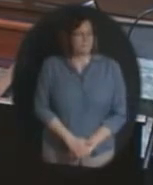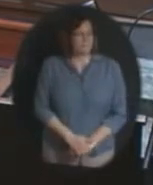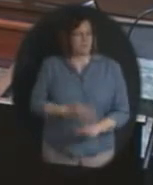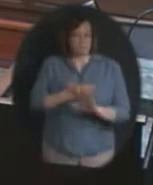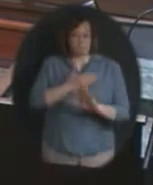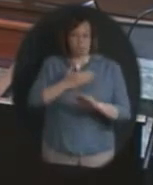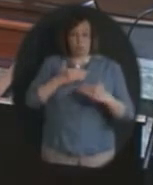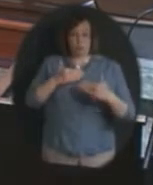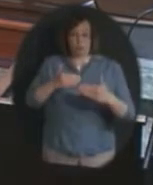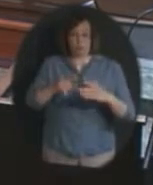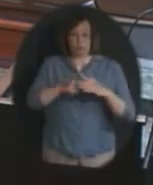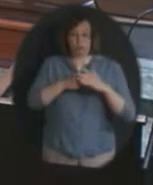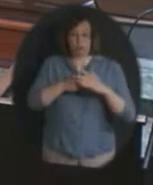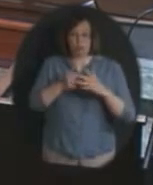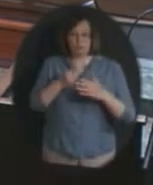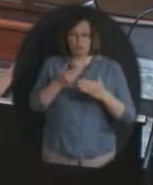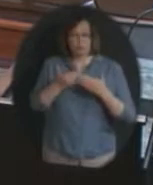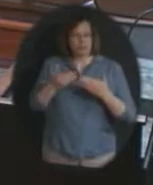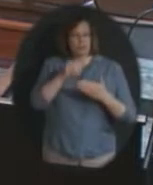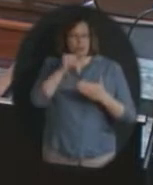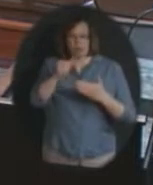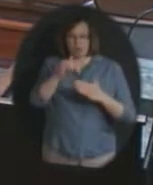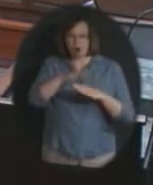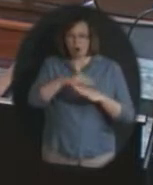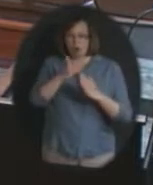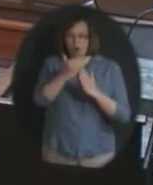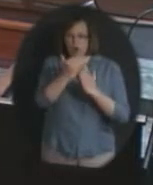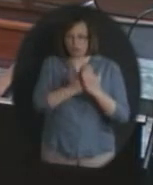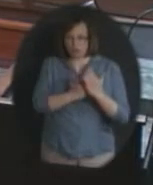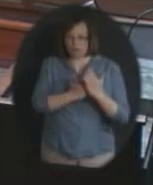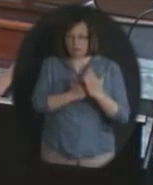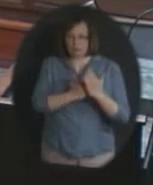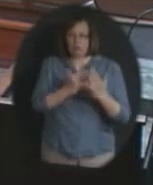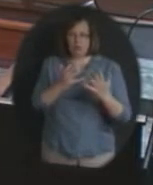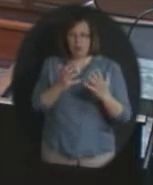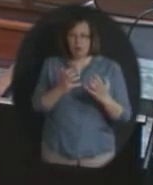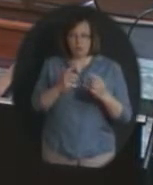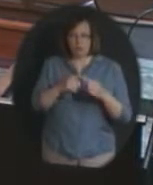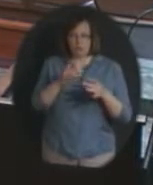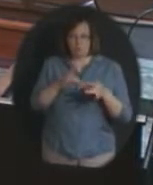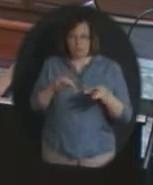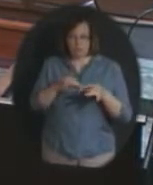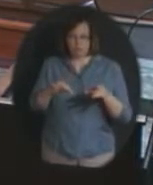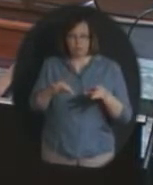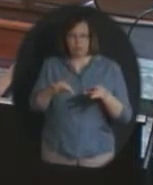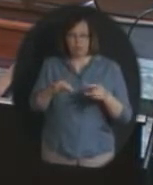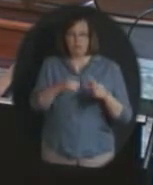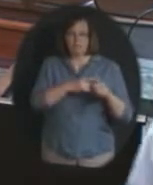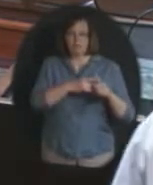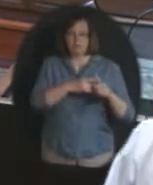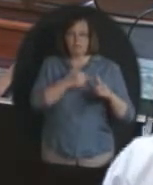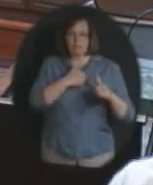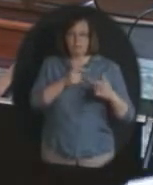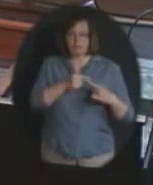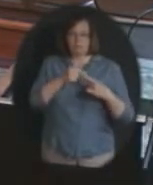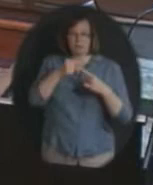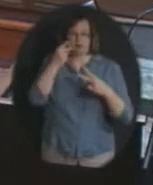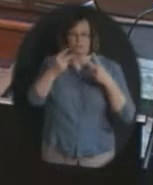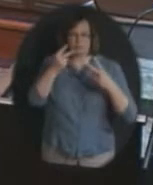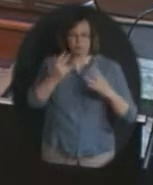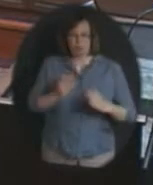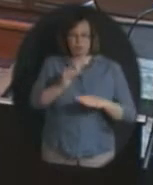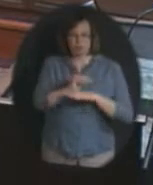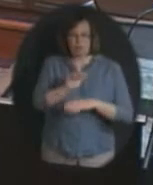Before we get started, there are a couple things that are not on our agenda that I would like to mention. First of all, we have a special visitor